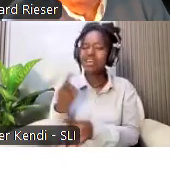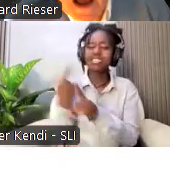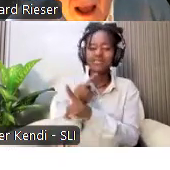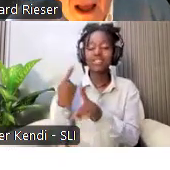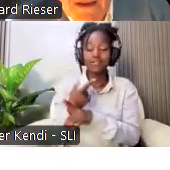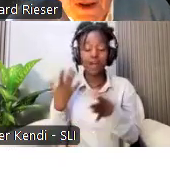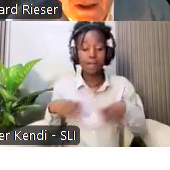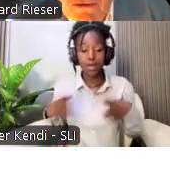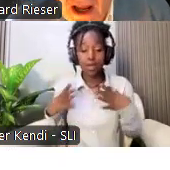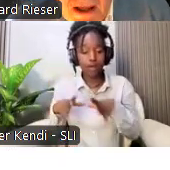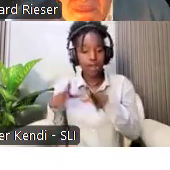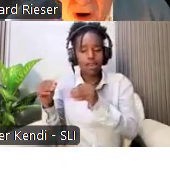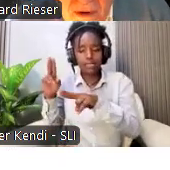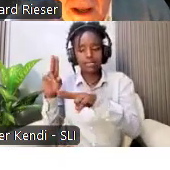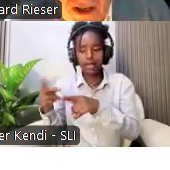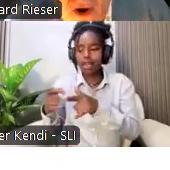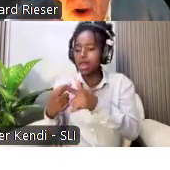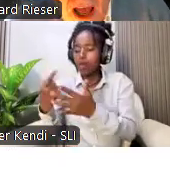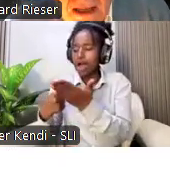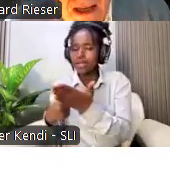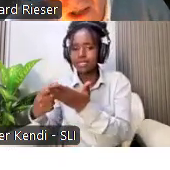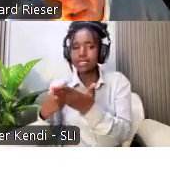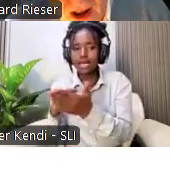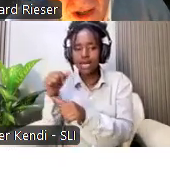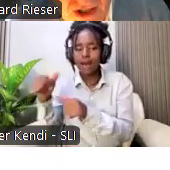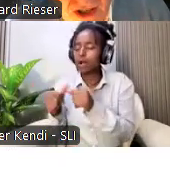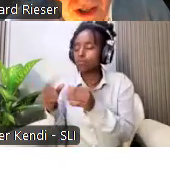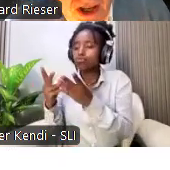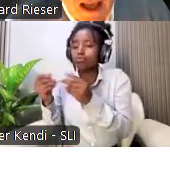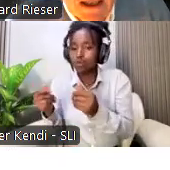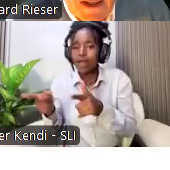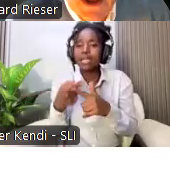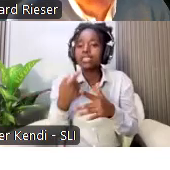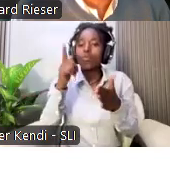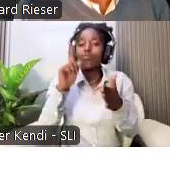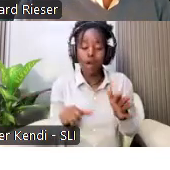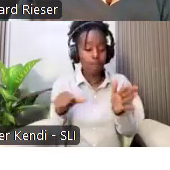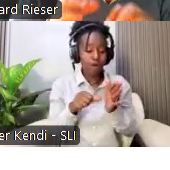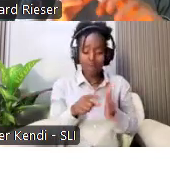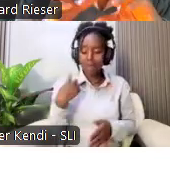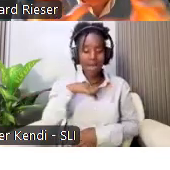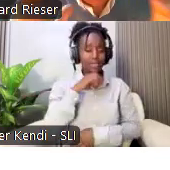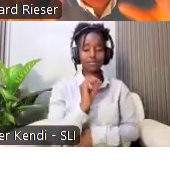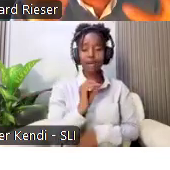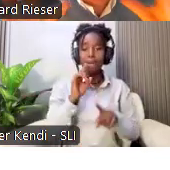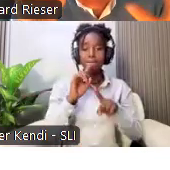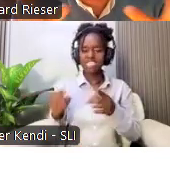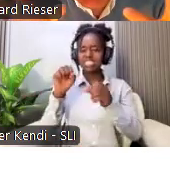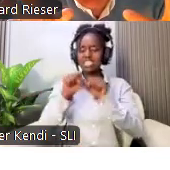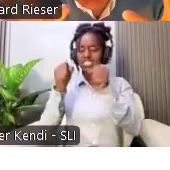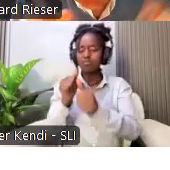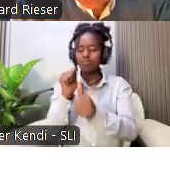view that really the problem is not us, it's the structures in society. And these have been created through